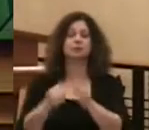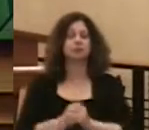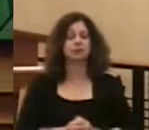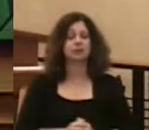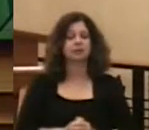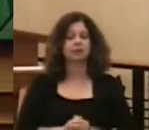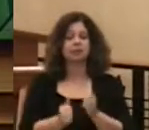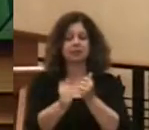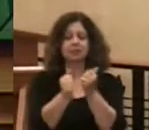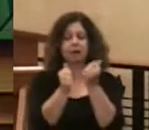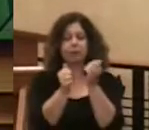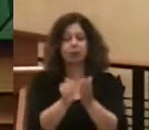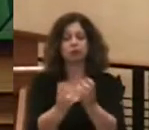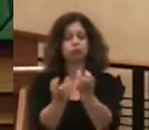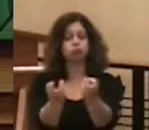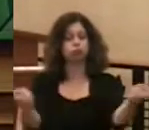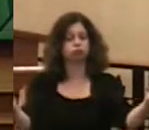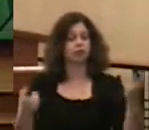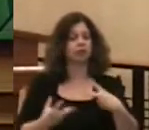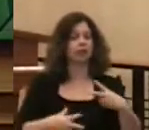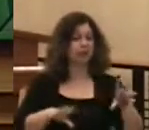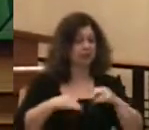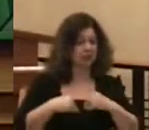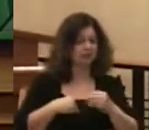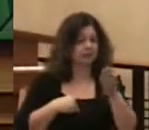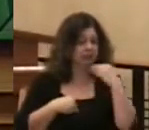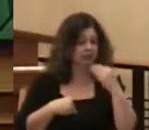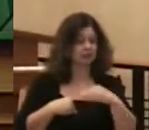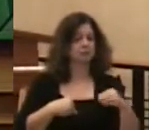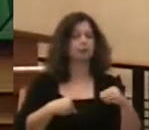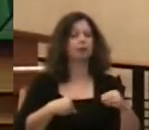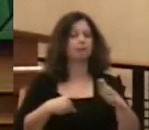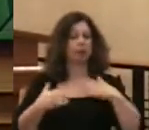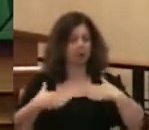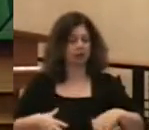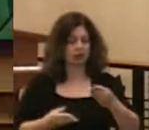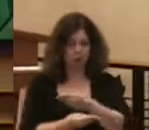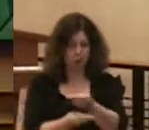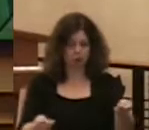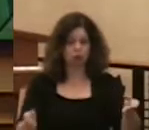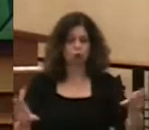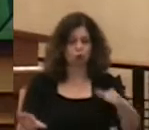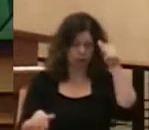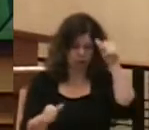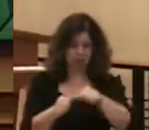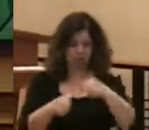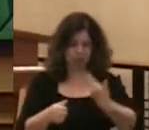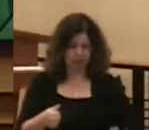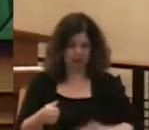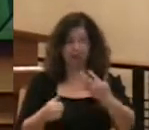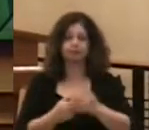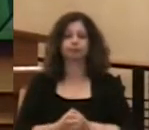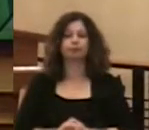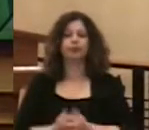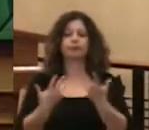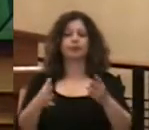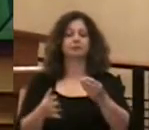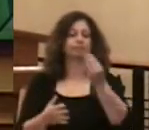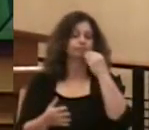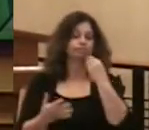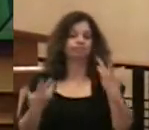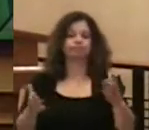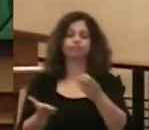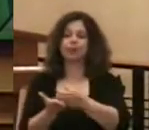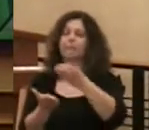eat. This is my body given for you. Do this for the remembrance of me." Again, after supper, he took the cup,